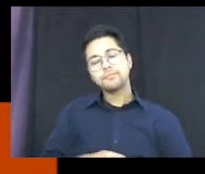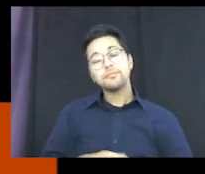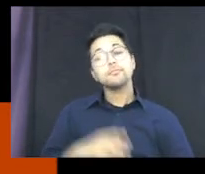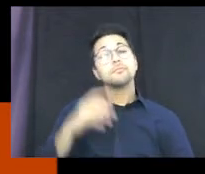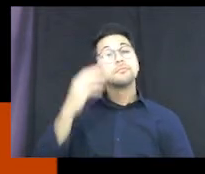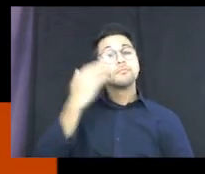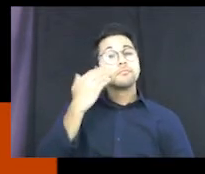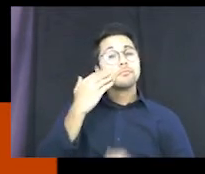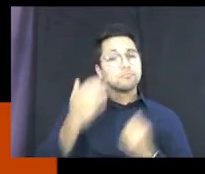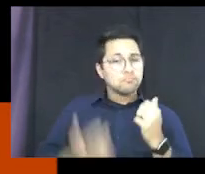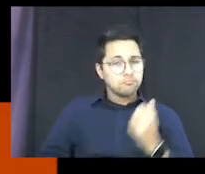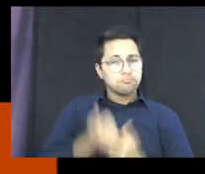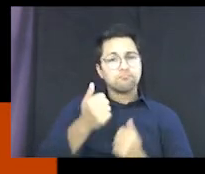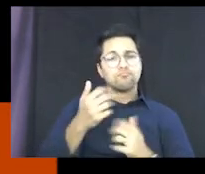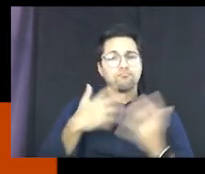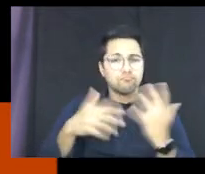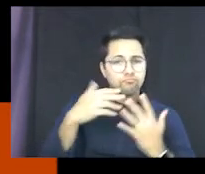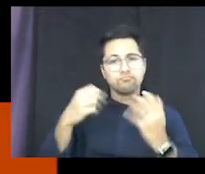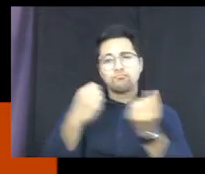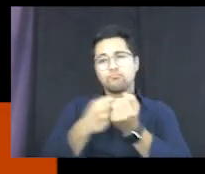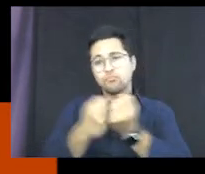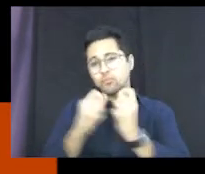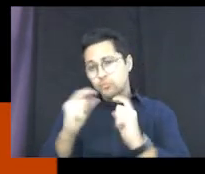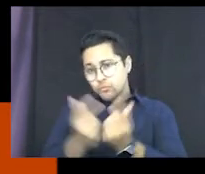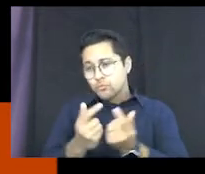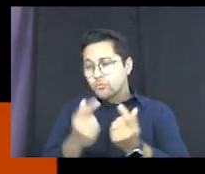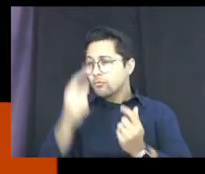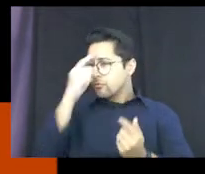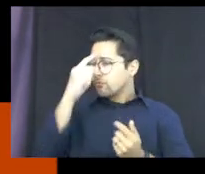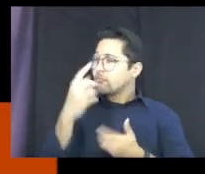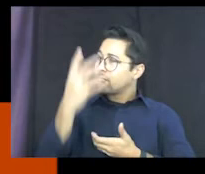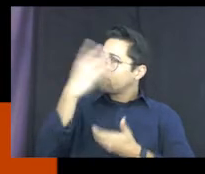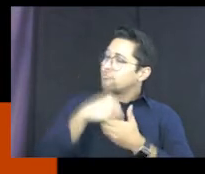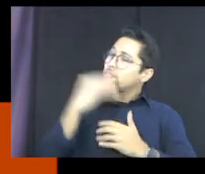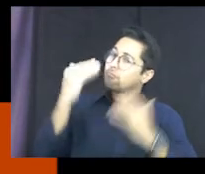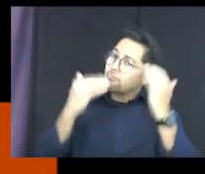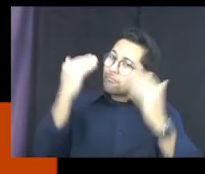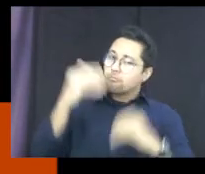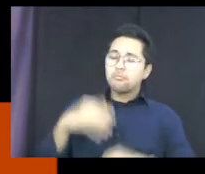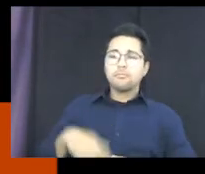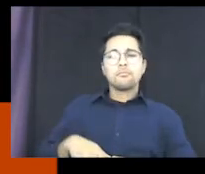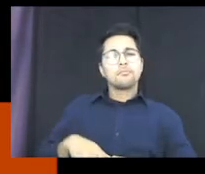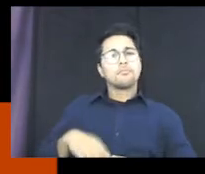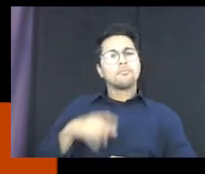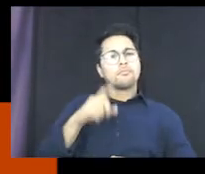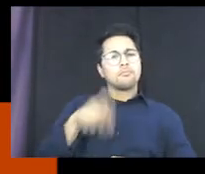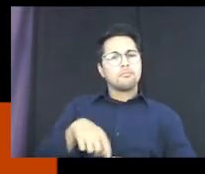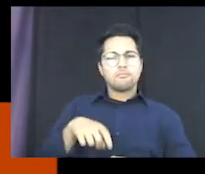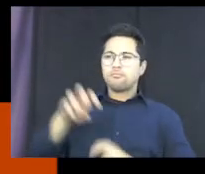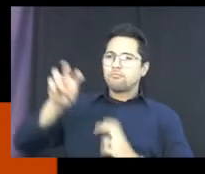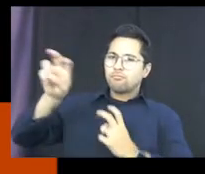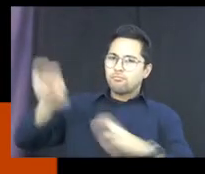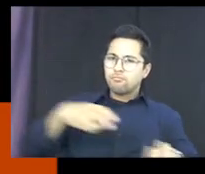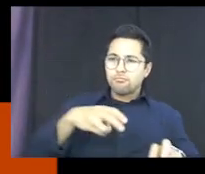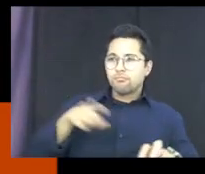Although most social and support groups for autistic adults had to switch from in-person meetings and